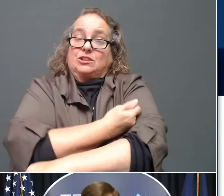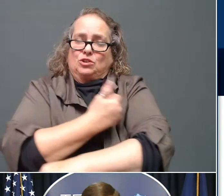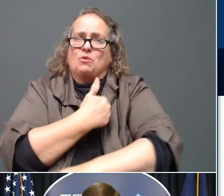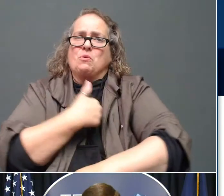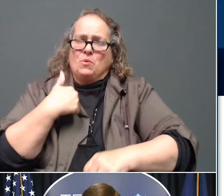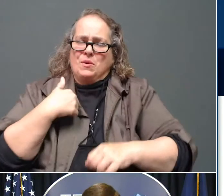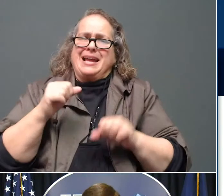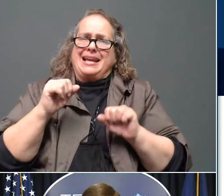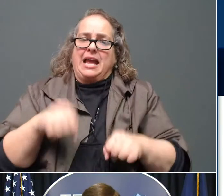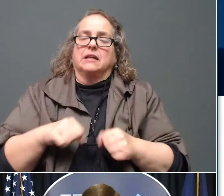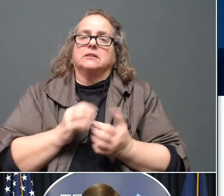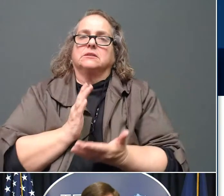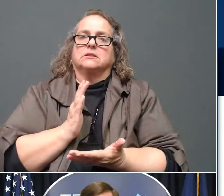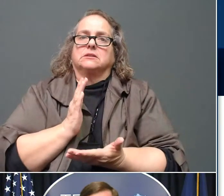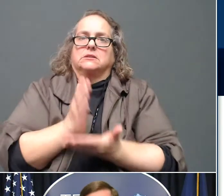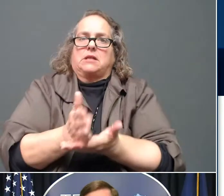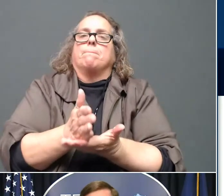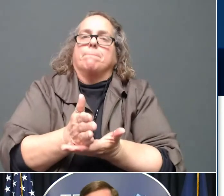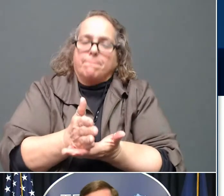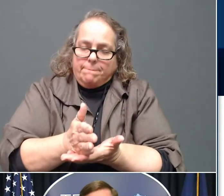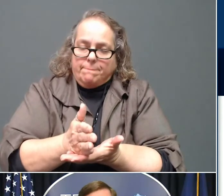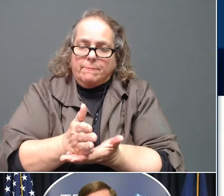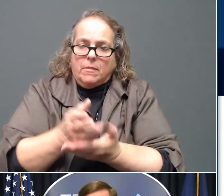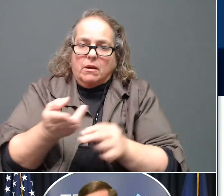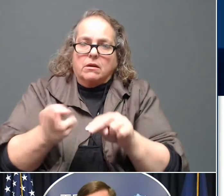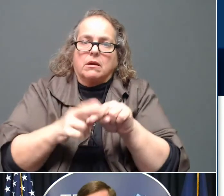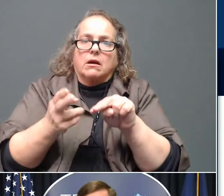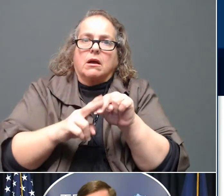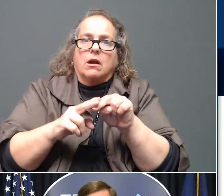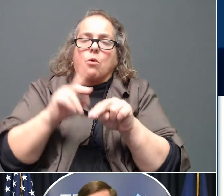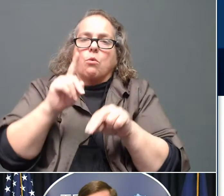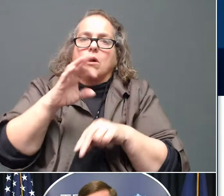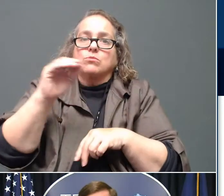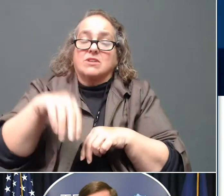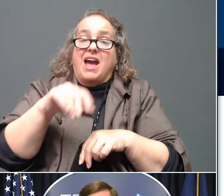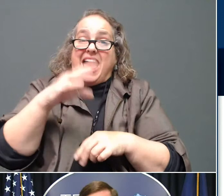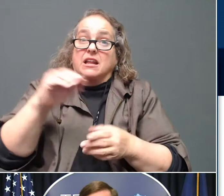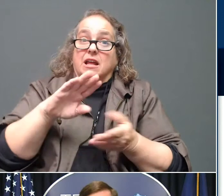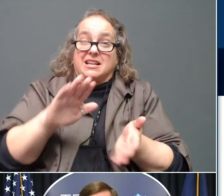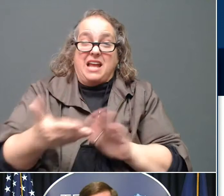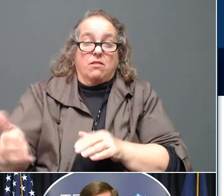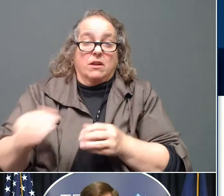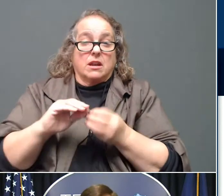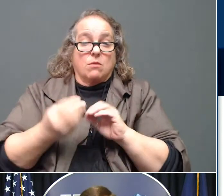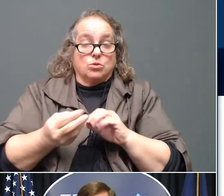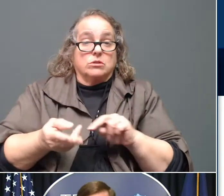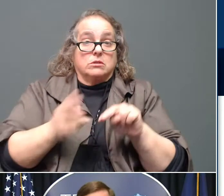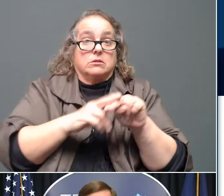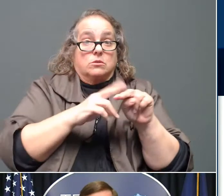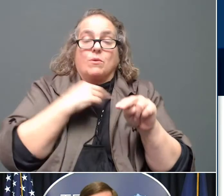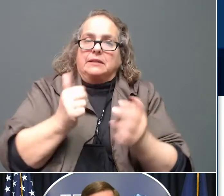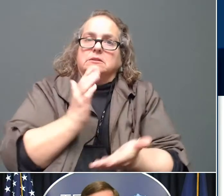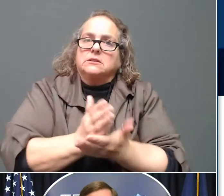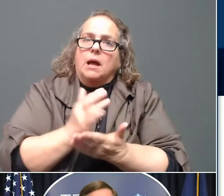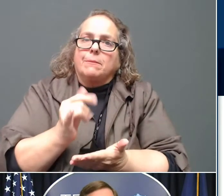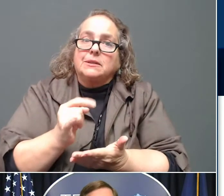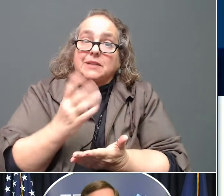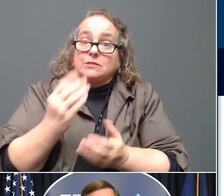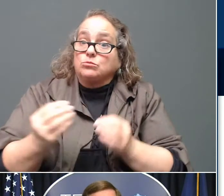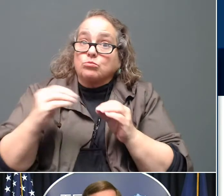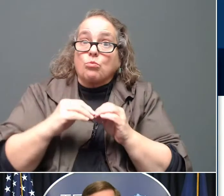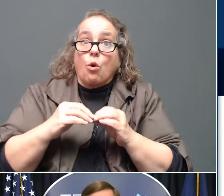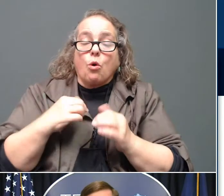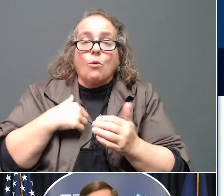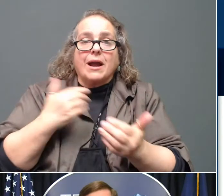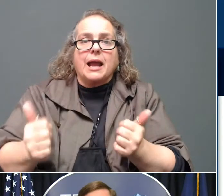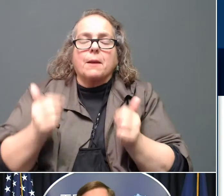stop these escalated numbers of deaths, which is critically important. But more than that, we're going to get in a position to where we can do